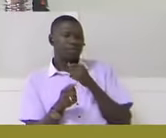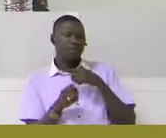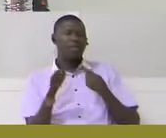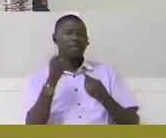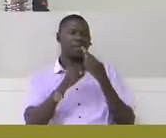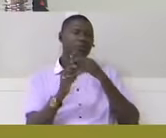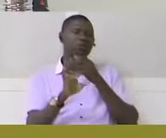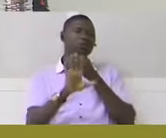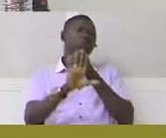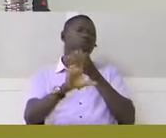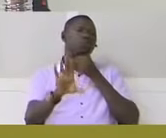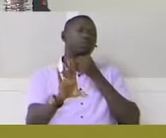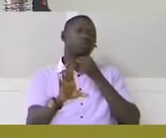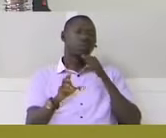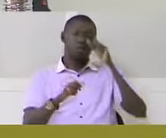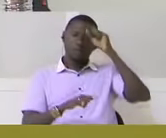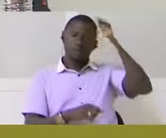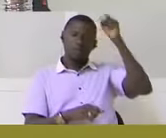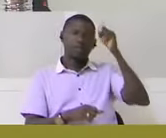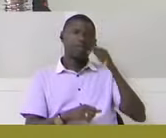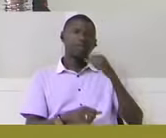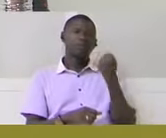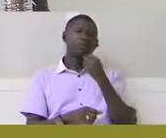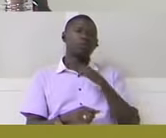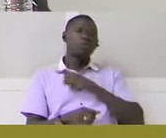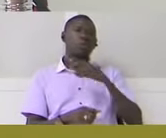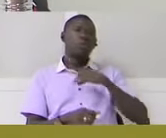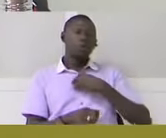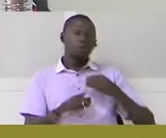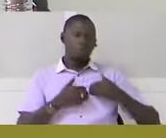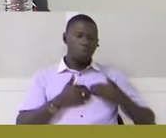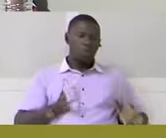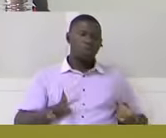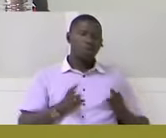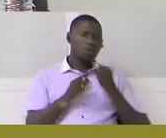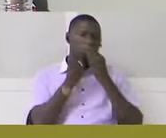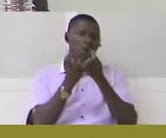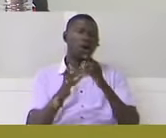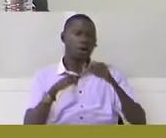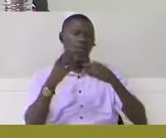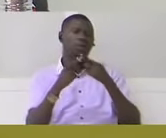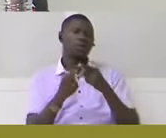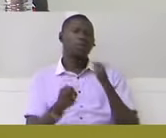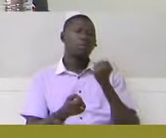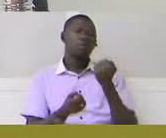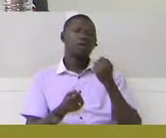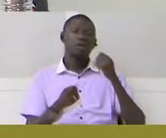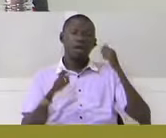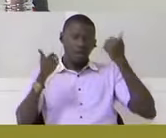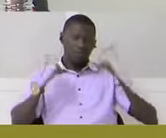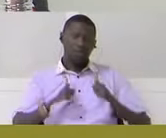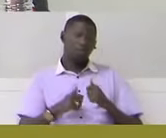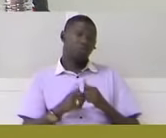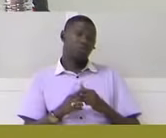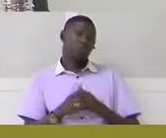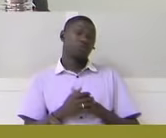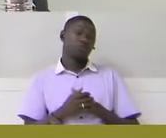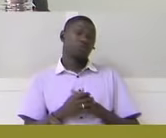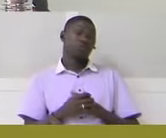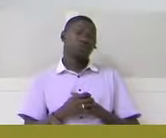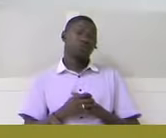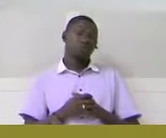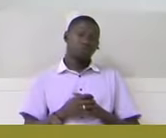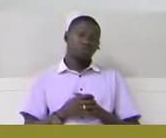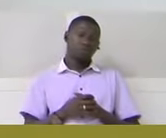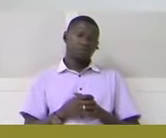the president. Ni mukule ti do me ya lonko ye ibaso so kam kotake ni kamala ibe president ni